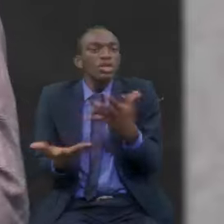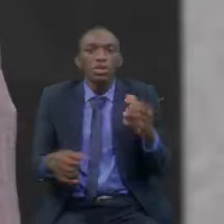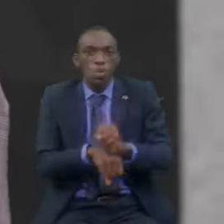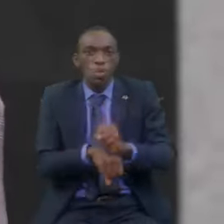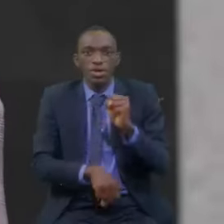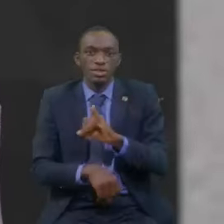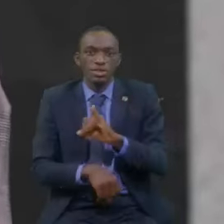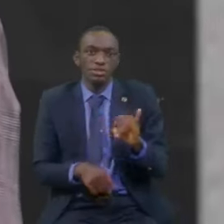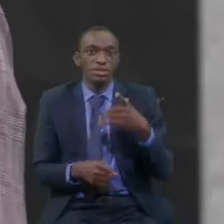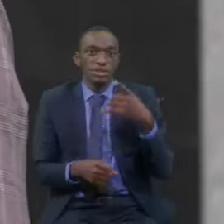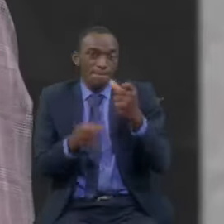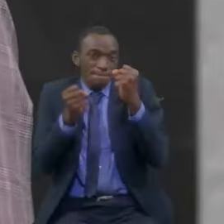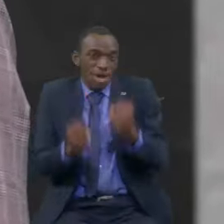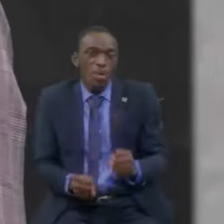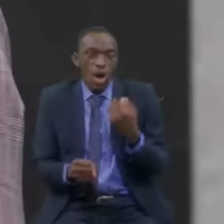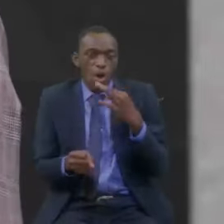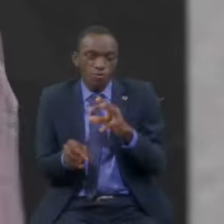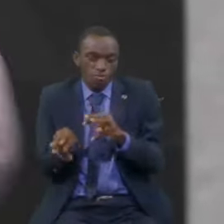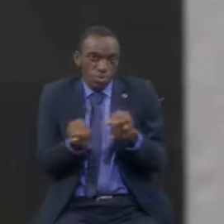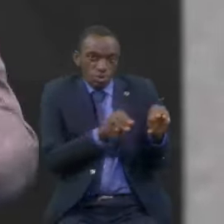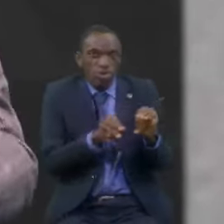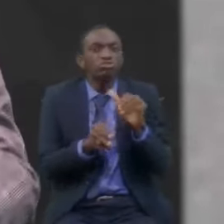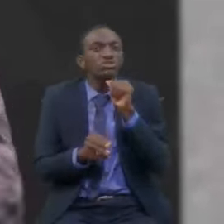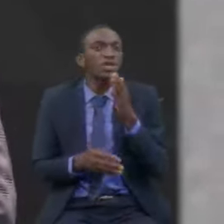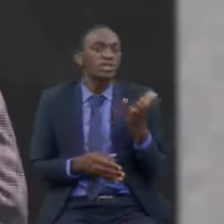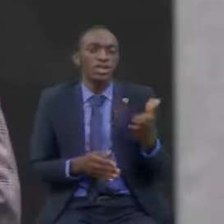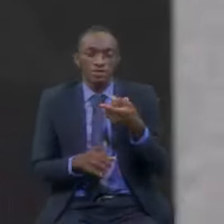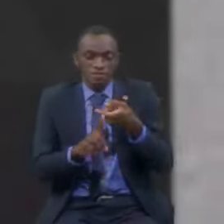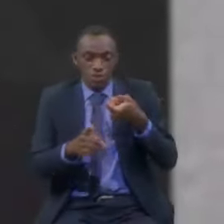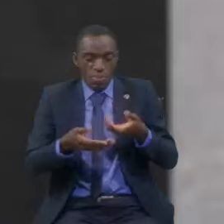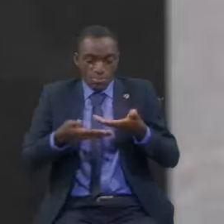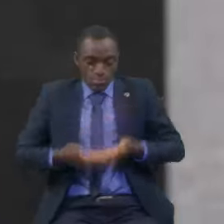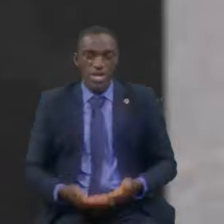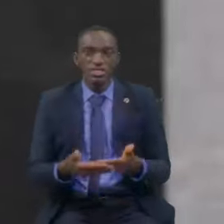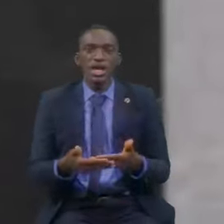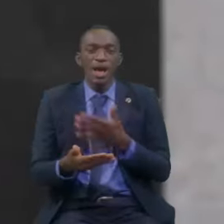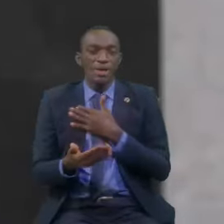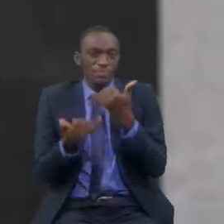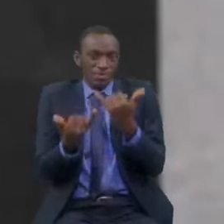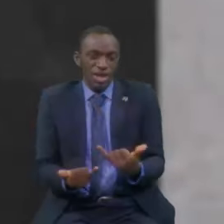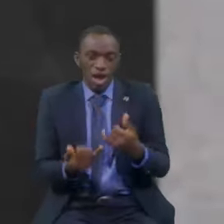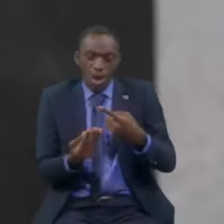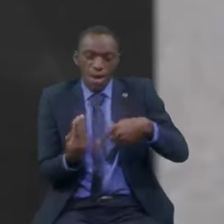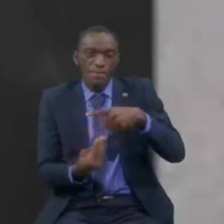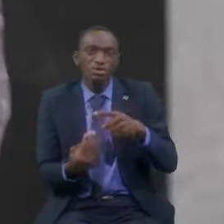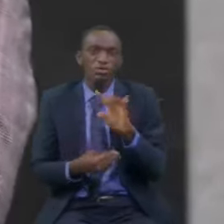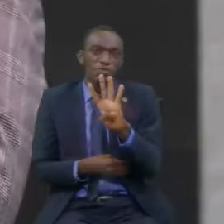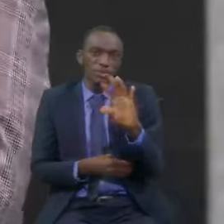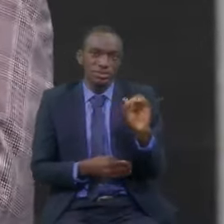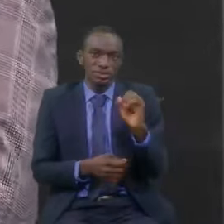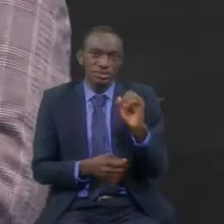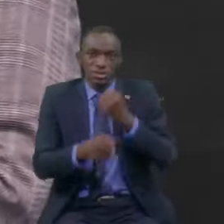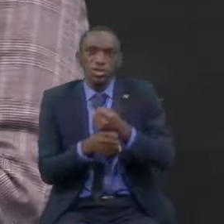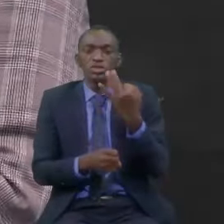motion, not there from birth. And now, about 40 years of age, the